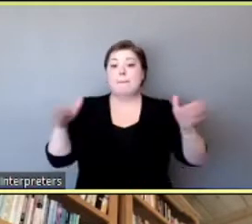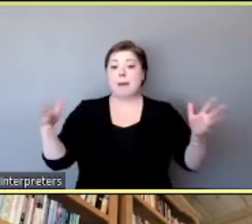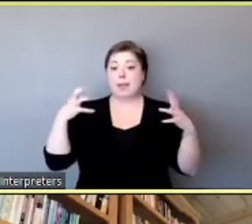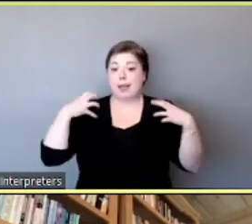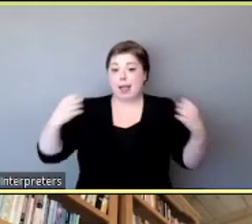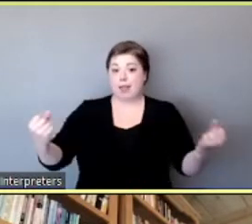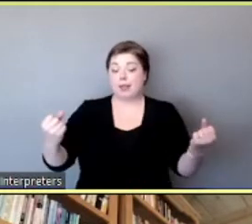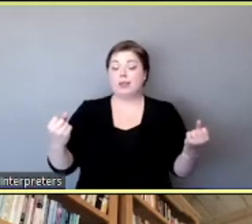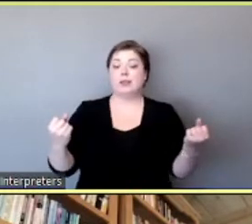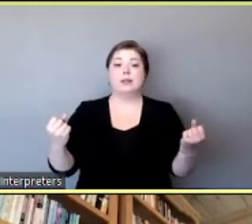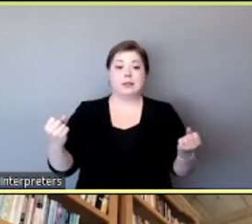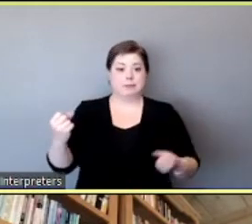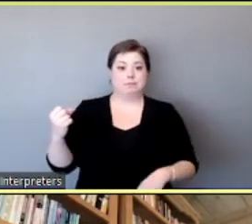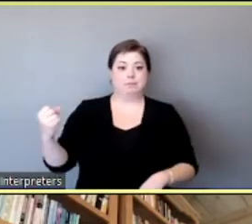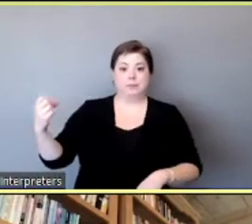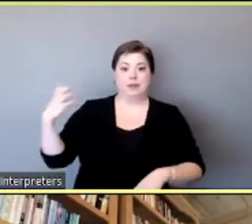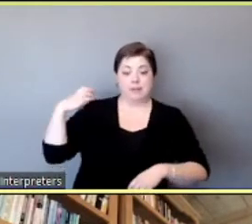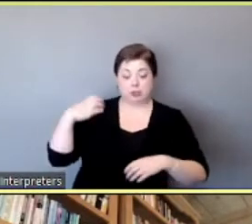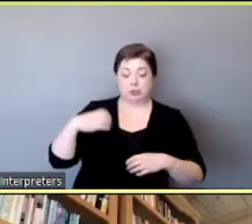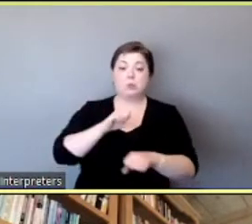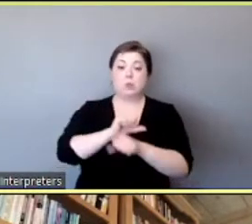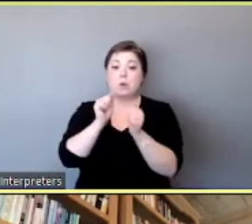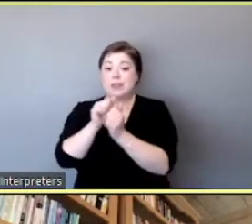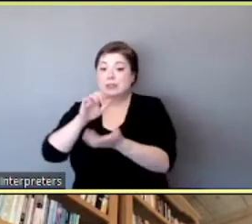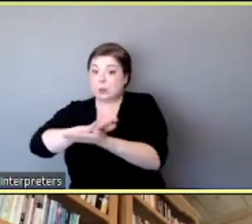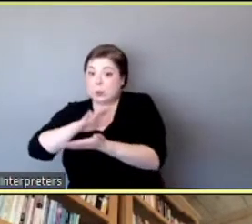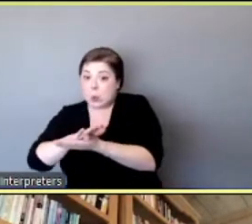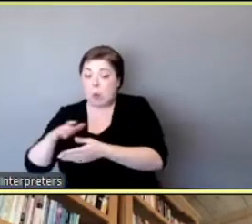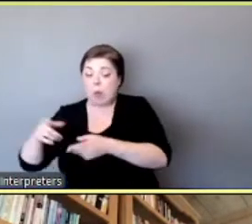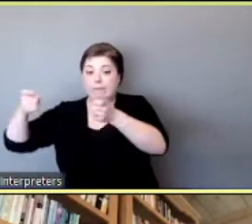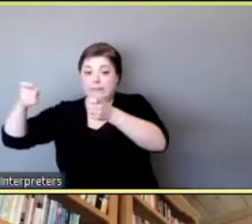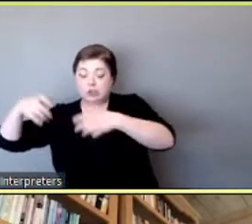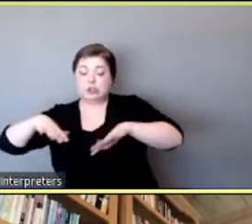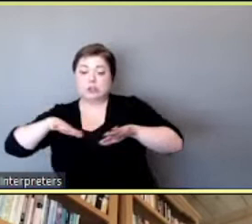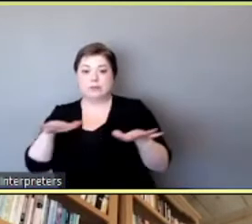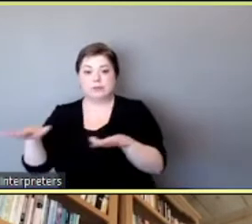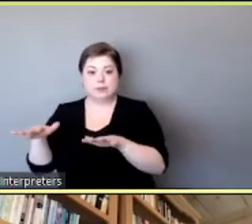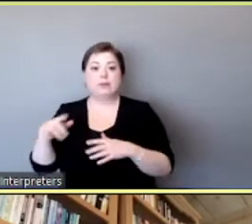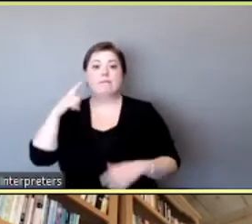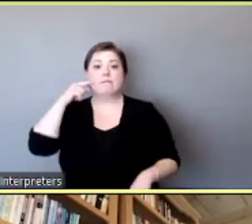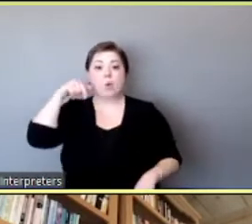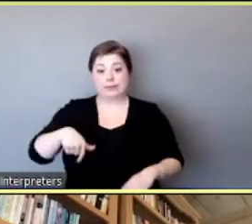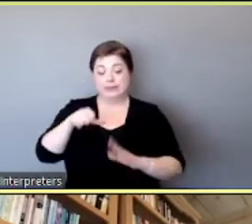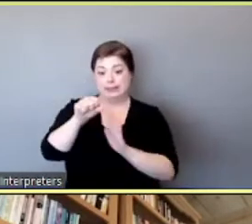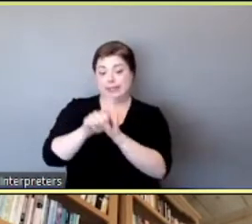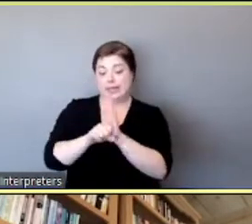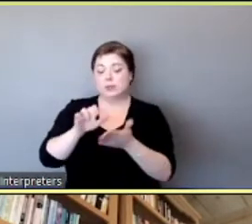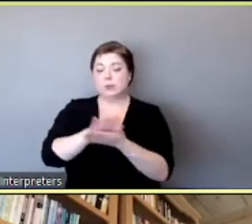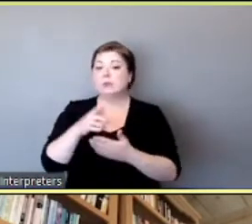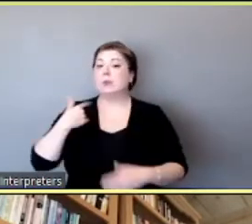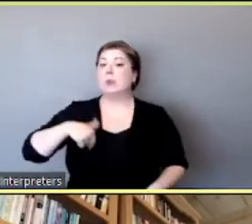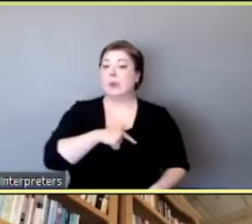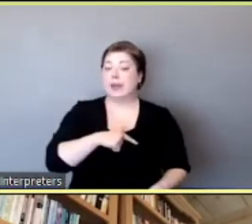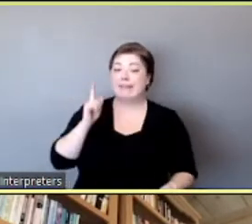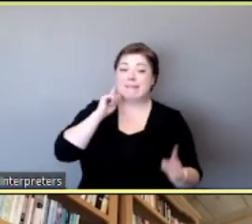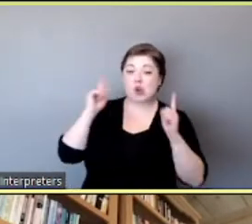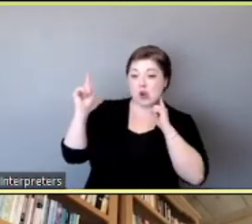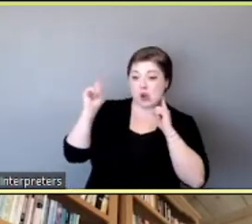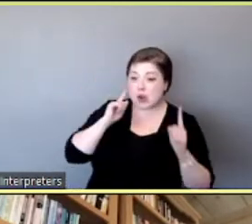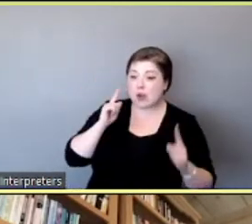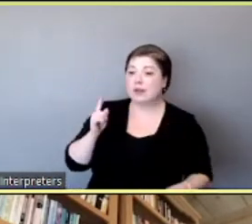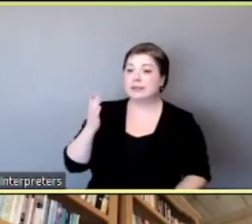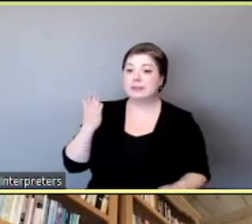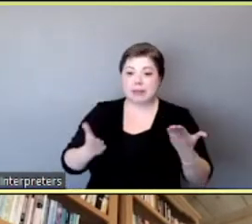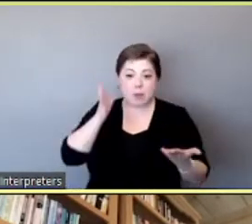working with school officials here in the state about schools. And we have word that there should be additional